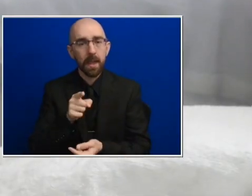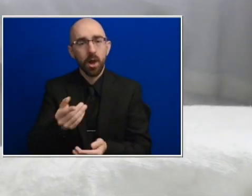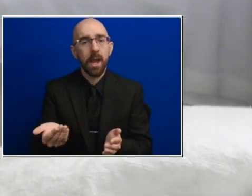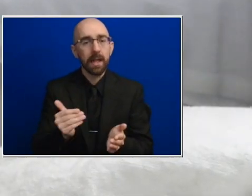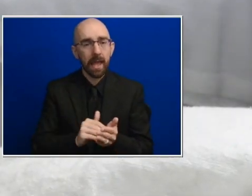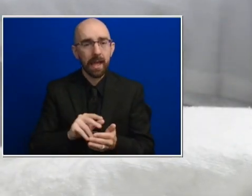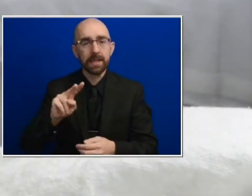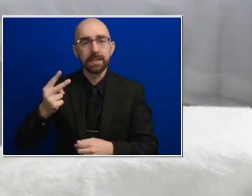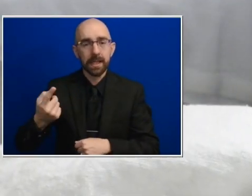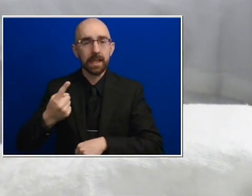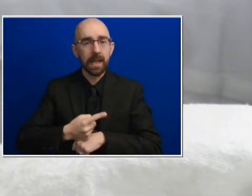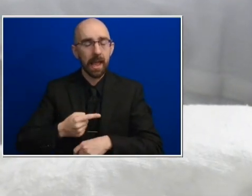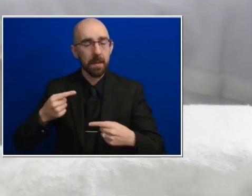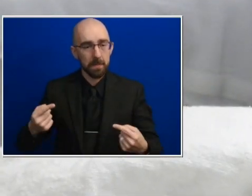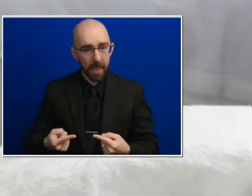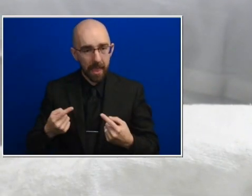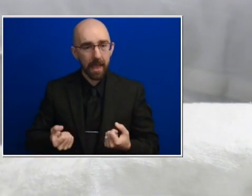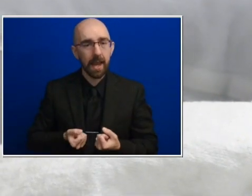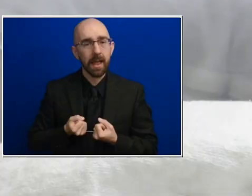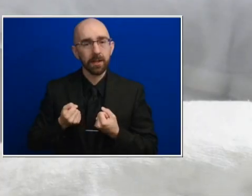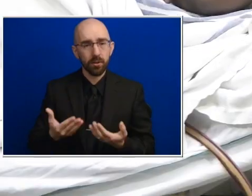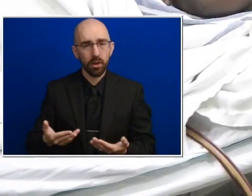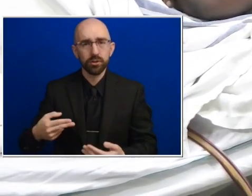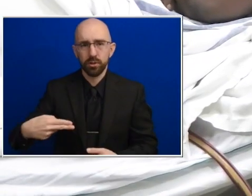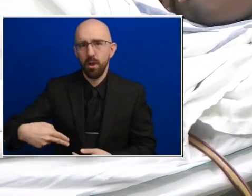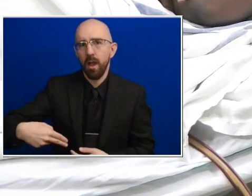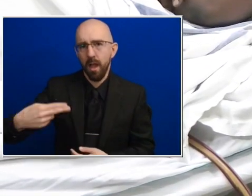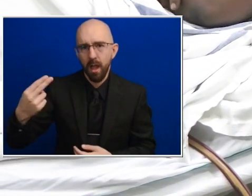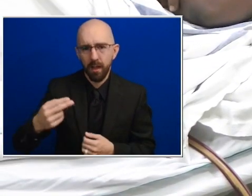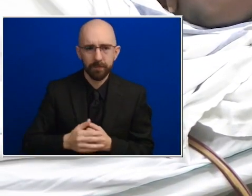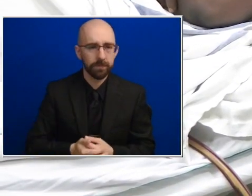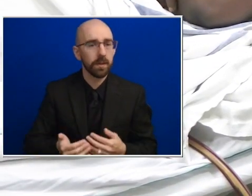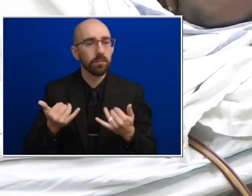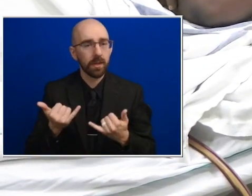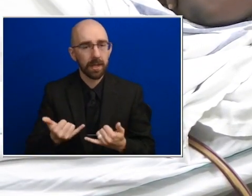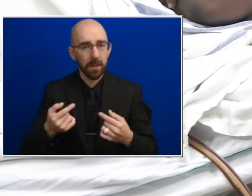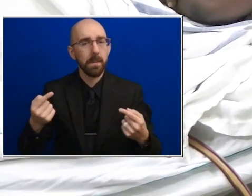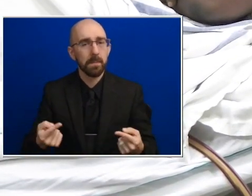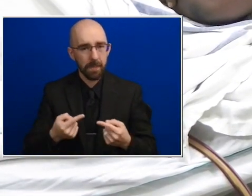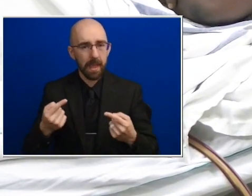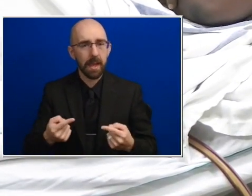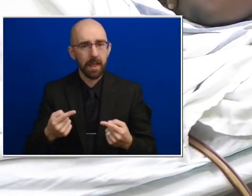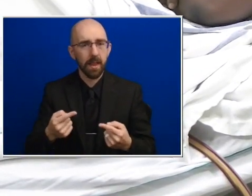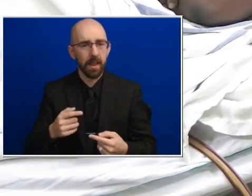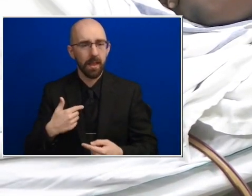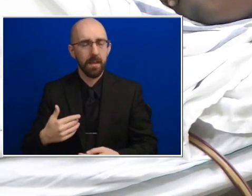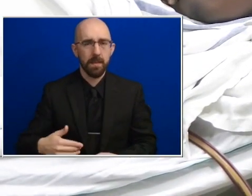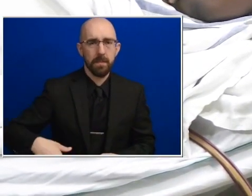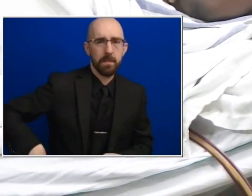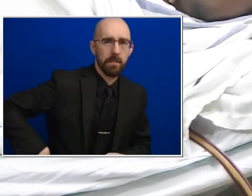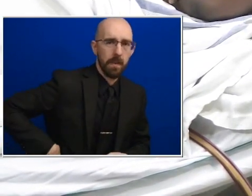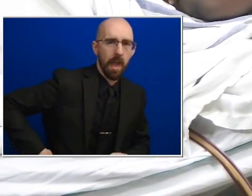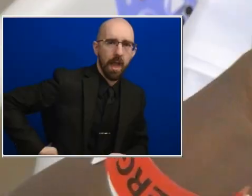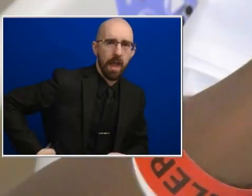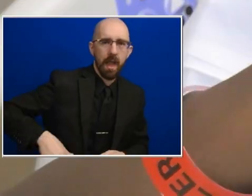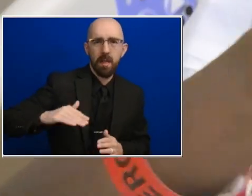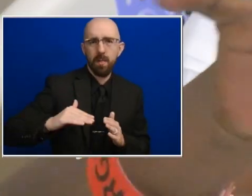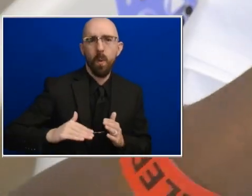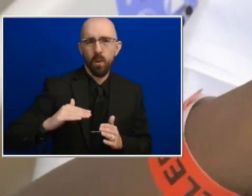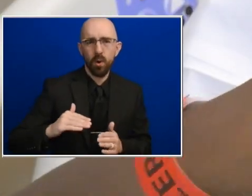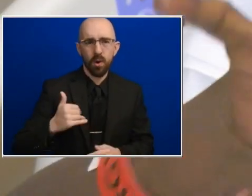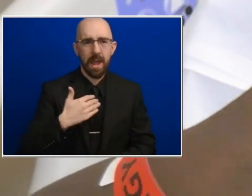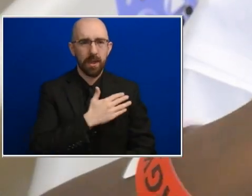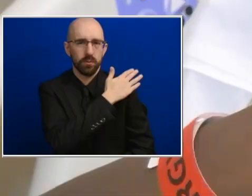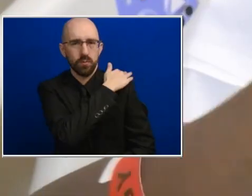the pain and exhaustion are high. So right now the pain is at my lower back and on the top of my shoulders. A